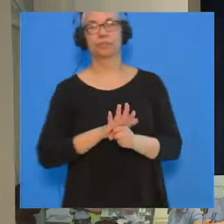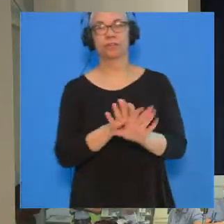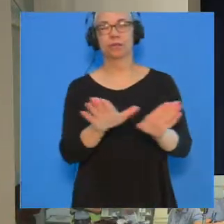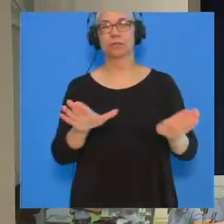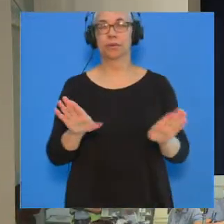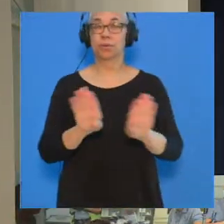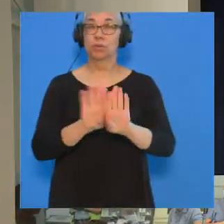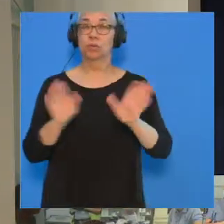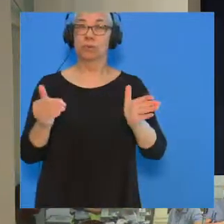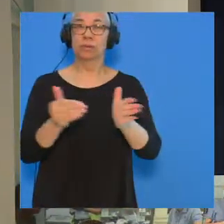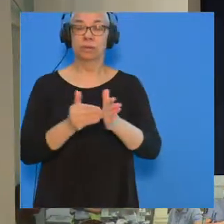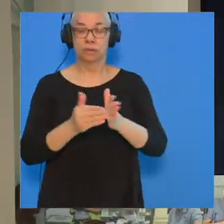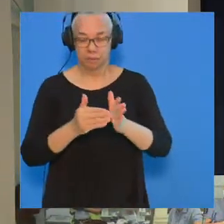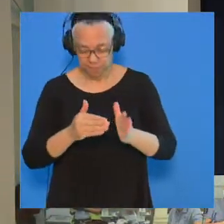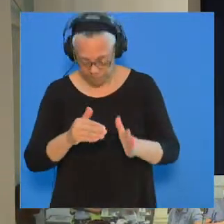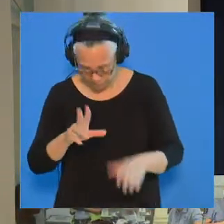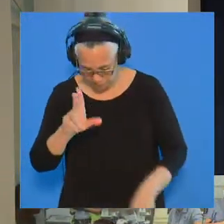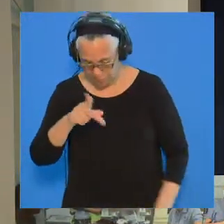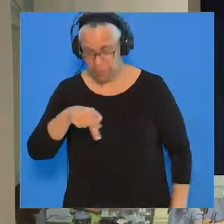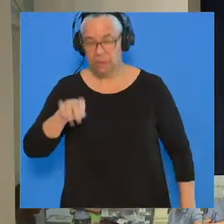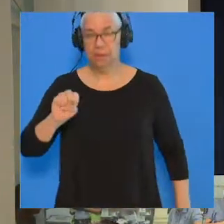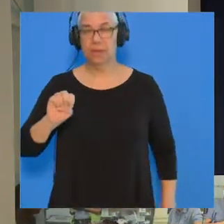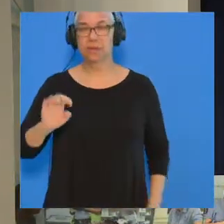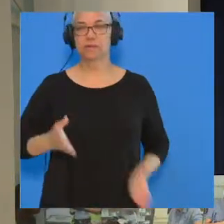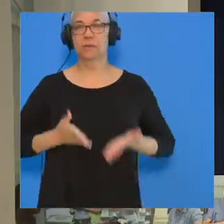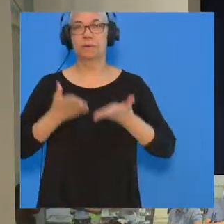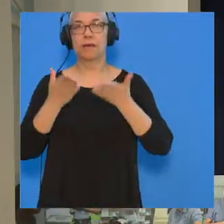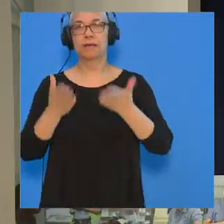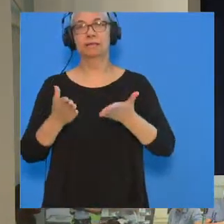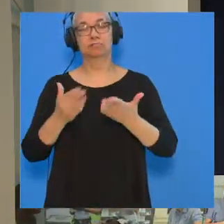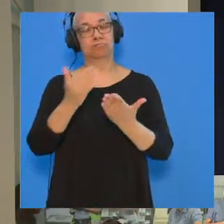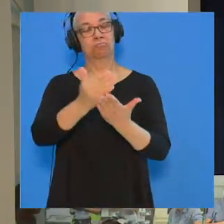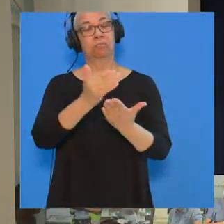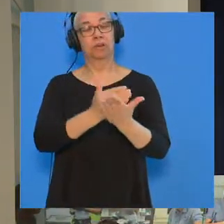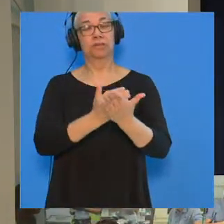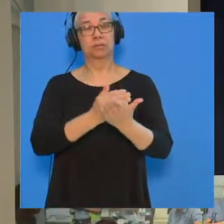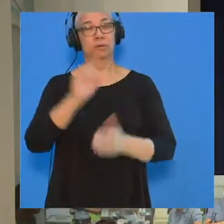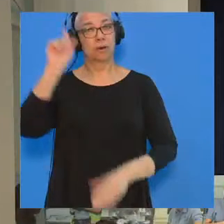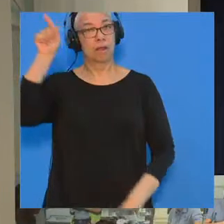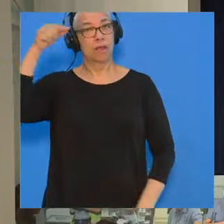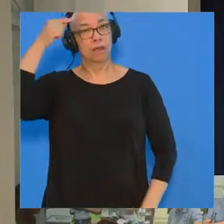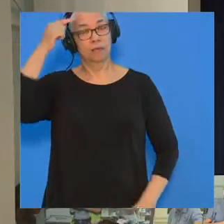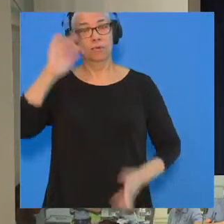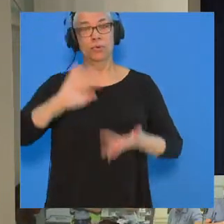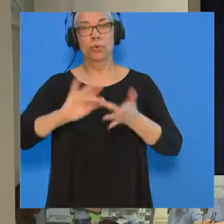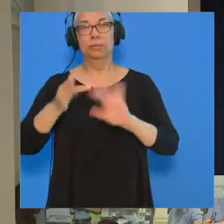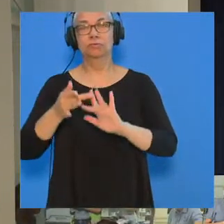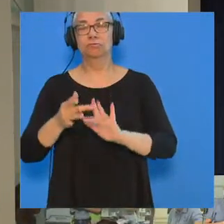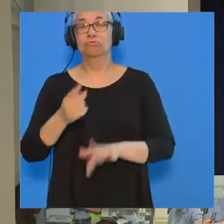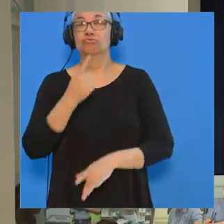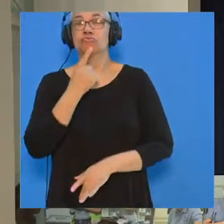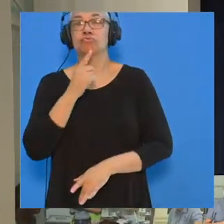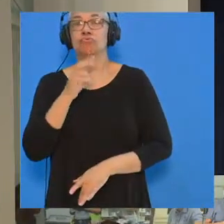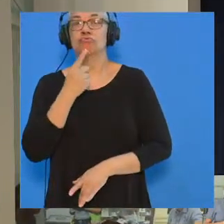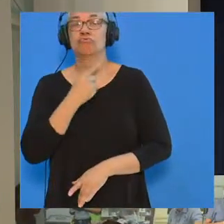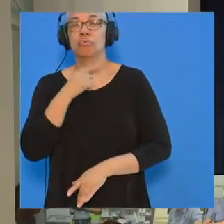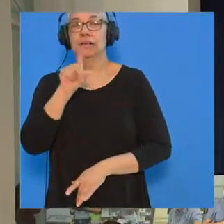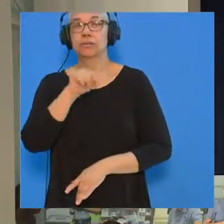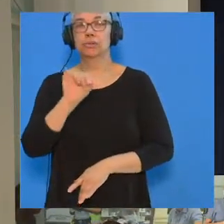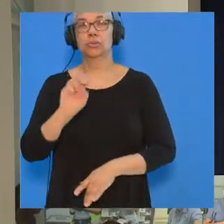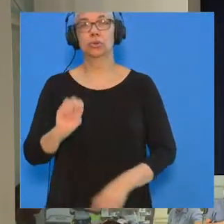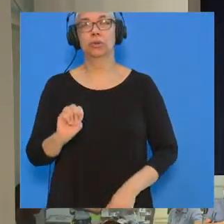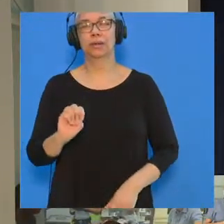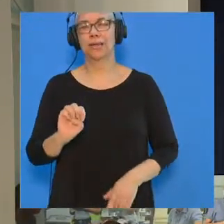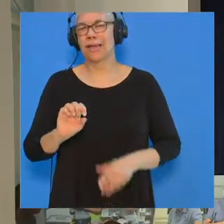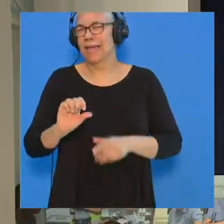indicators, PPE supplies are still listed on the government's website as being in the red zone. Is there any particular type